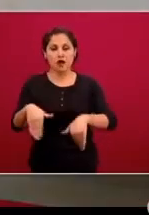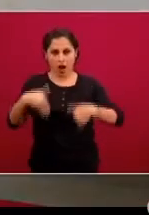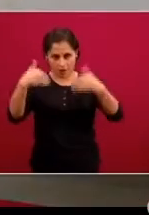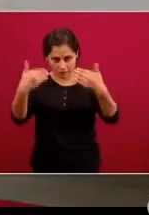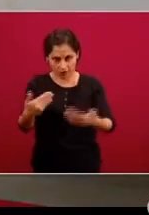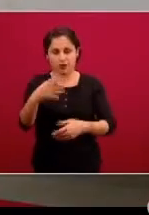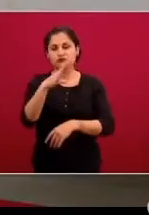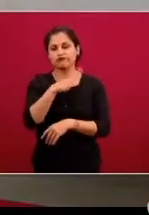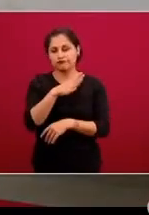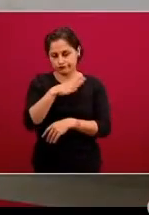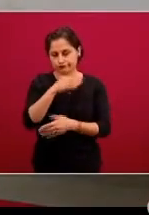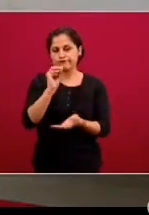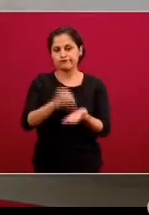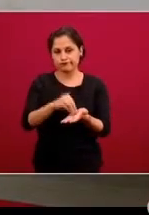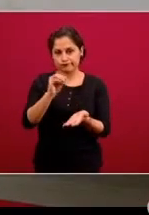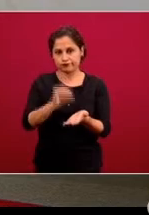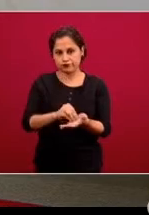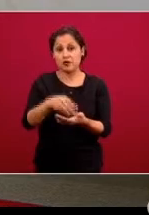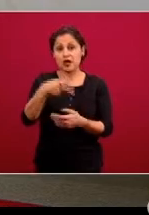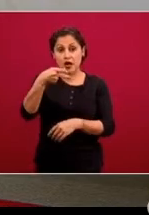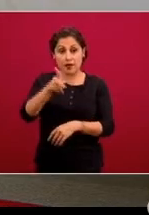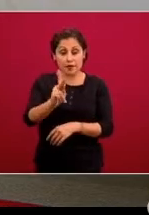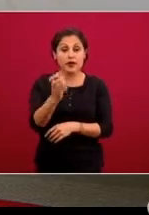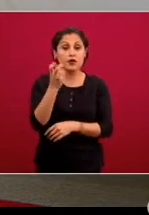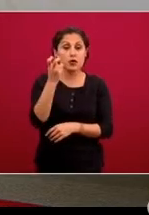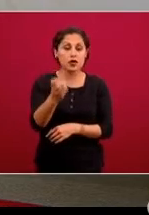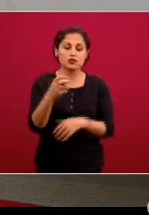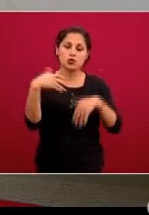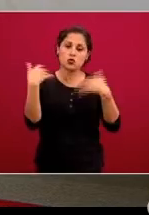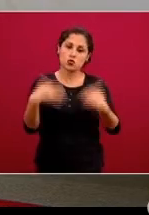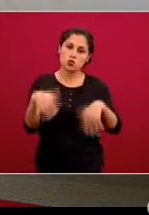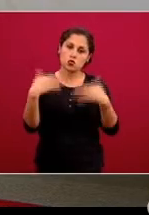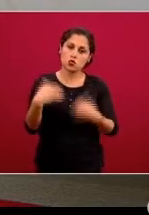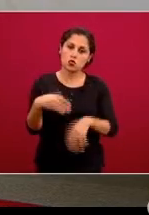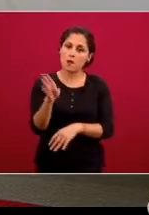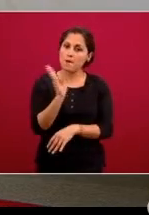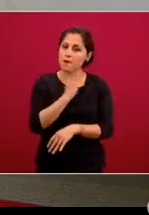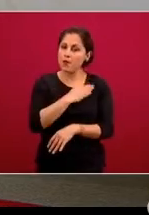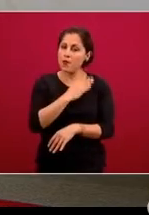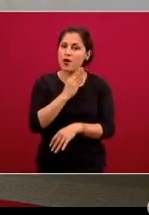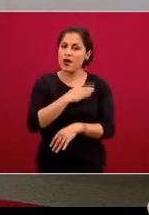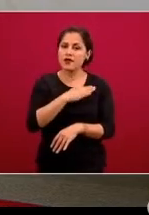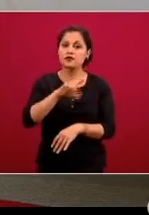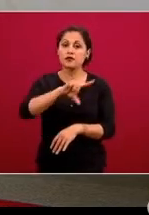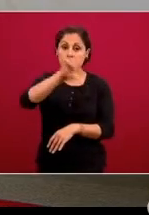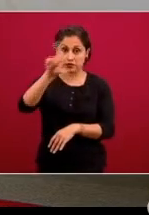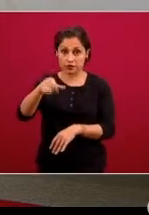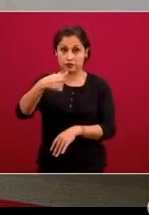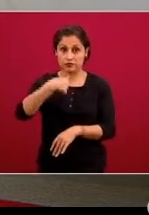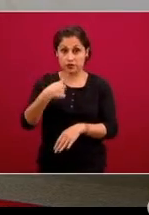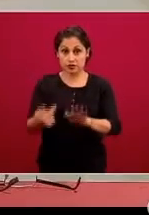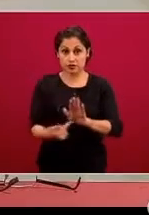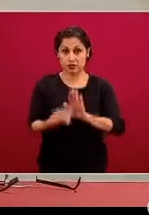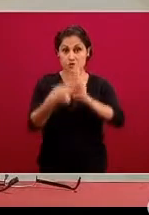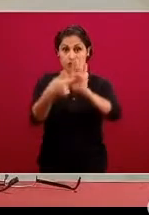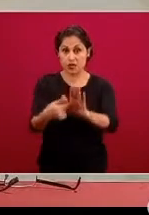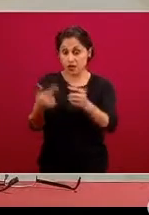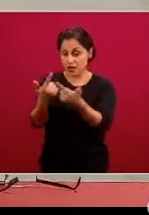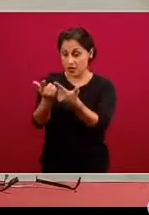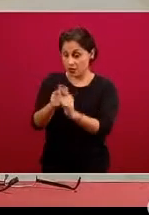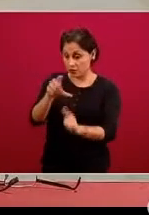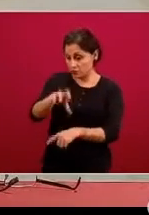a 67, a 77% of decrease in public mobility. So we only